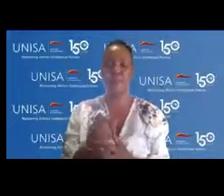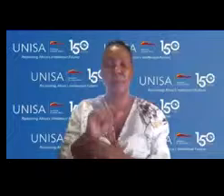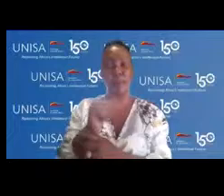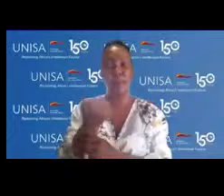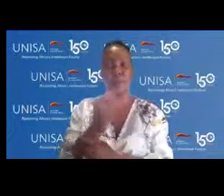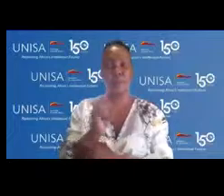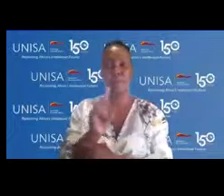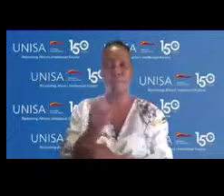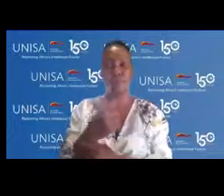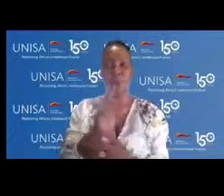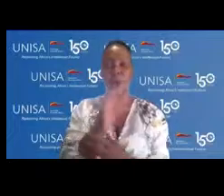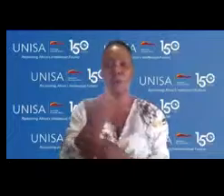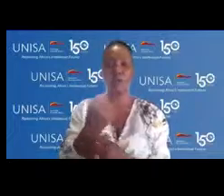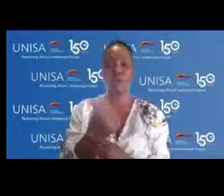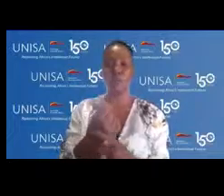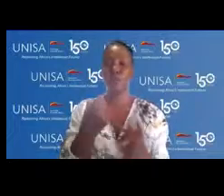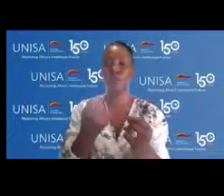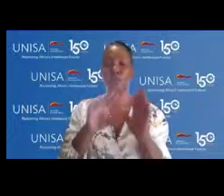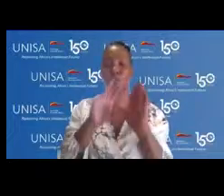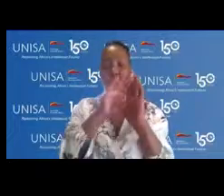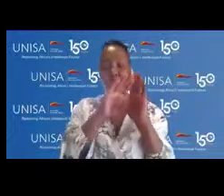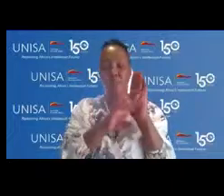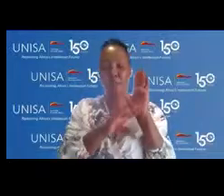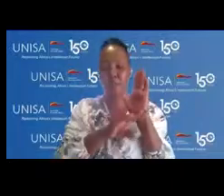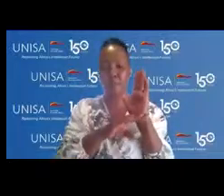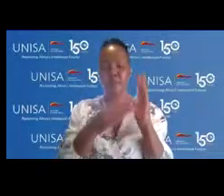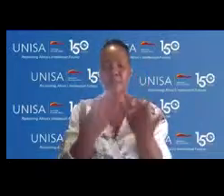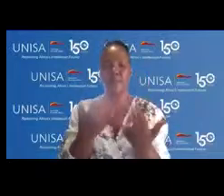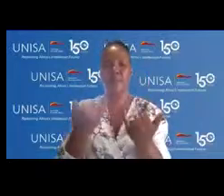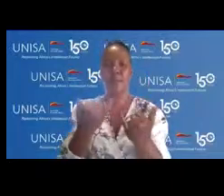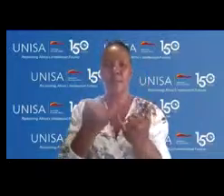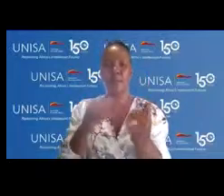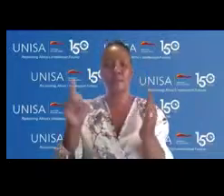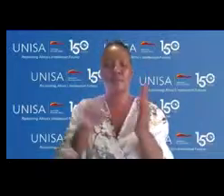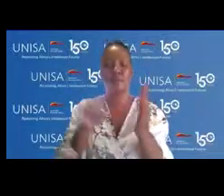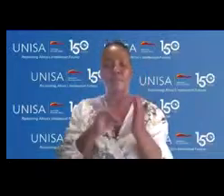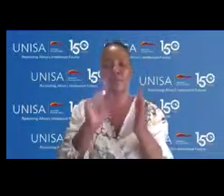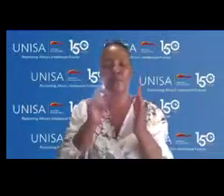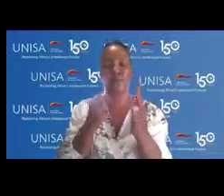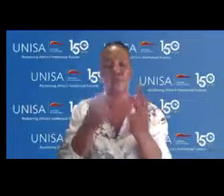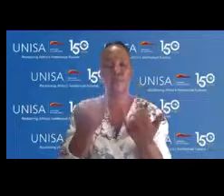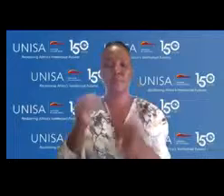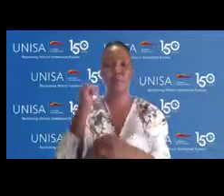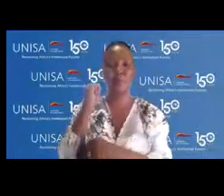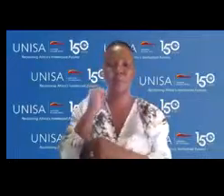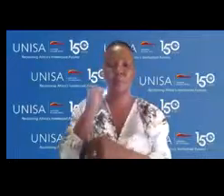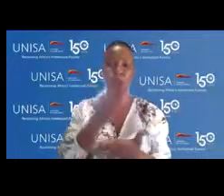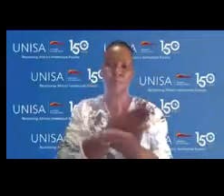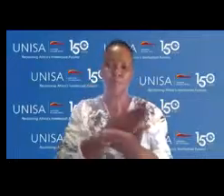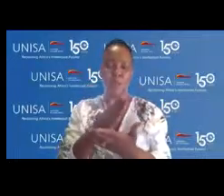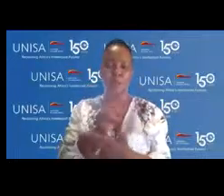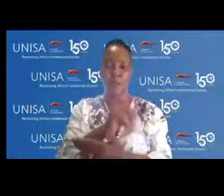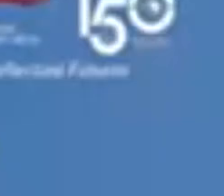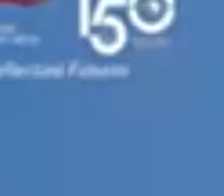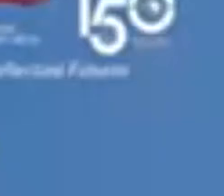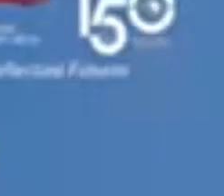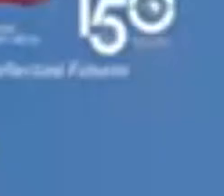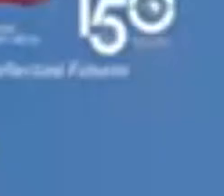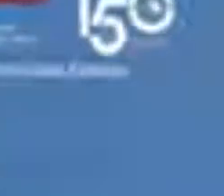list. Okay, so now we're going to look at, now yesterday I did share with you about device care,